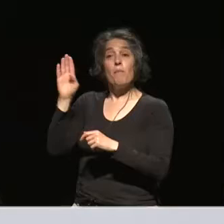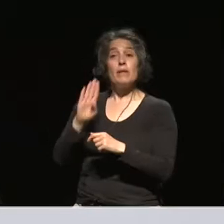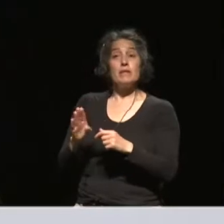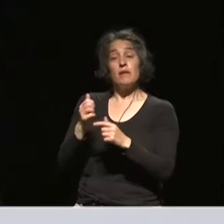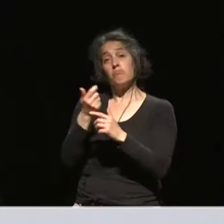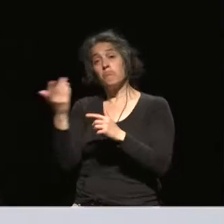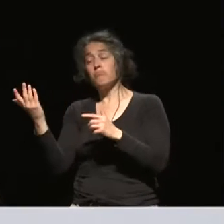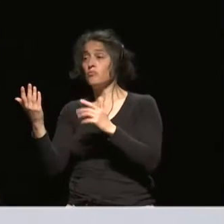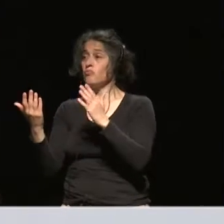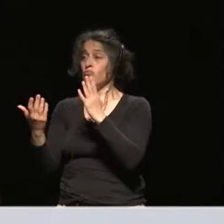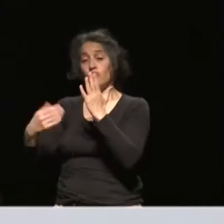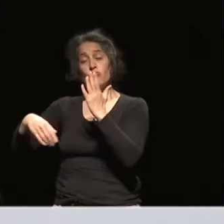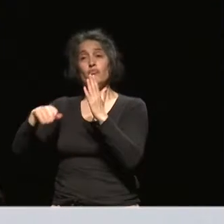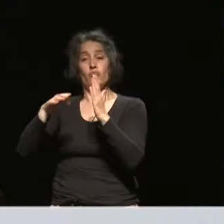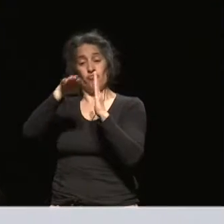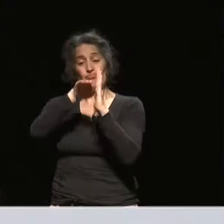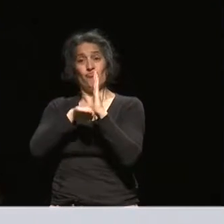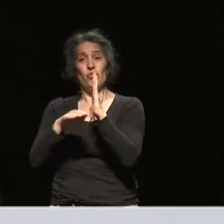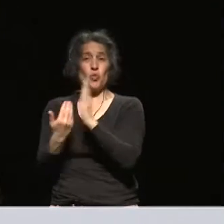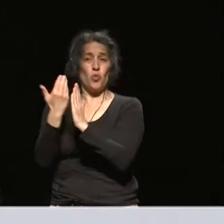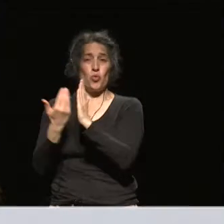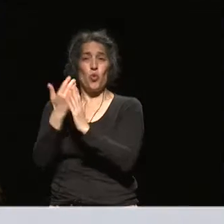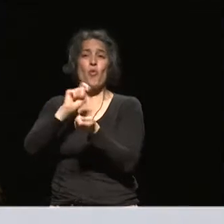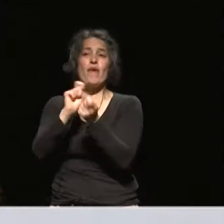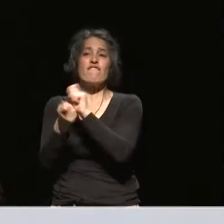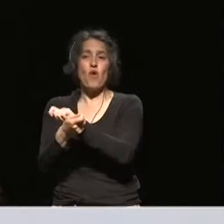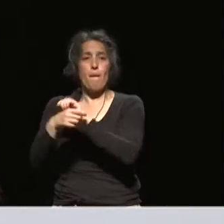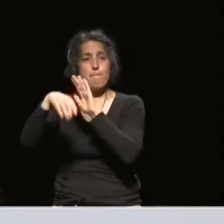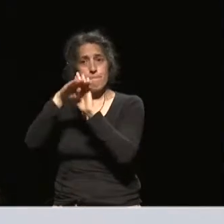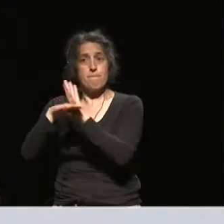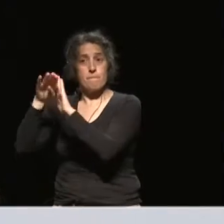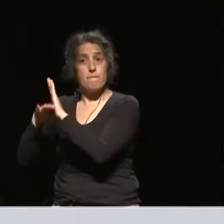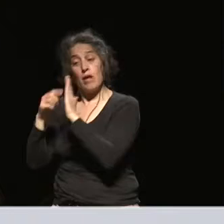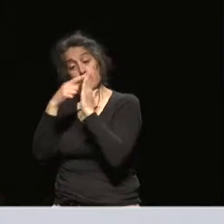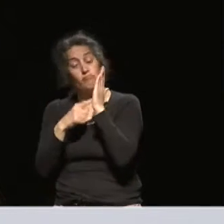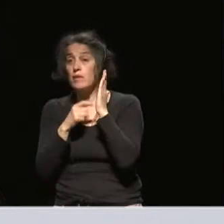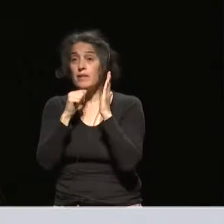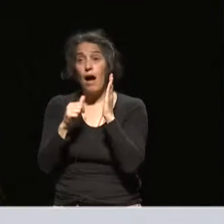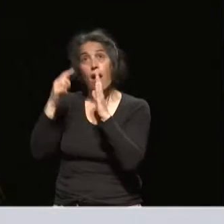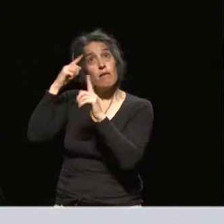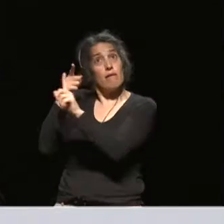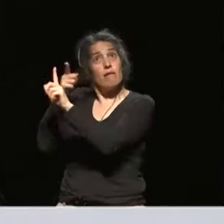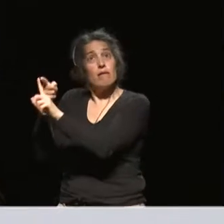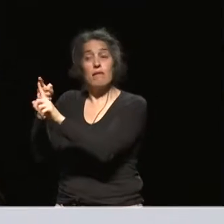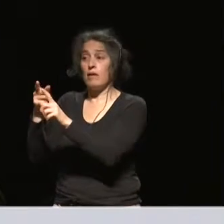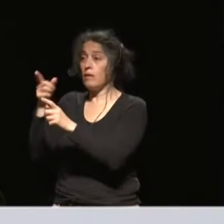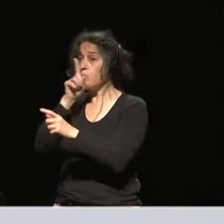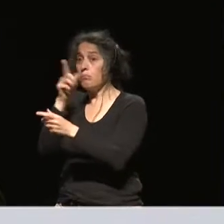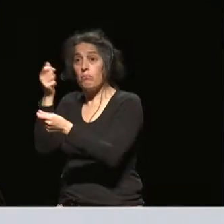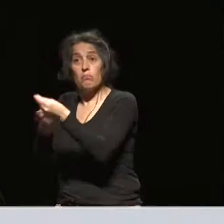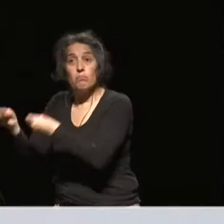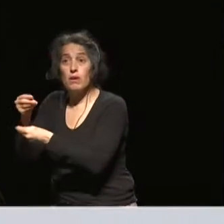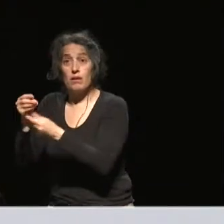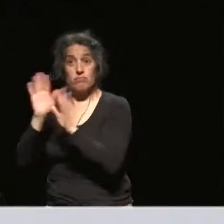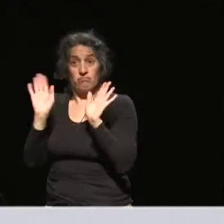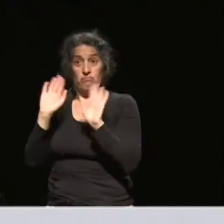ones which were designed as anti-corruption ones. Perfect it may not be, but it is certainly changing norms and